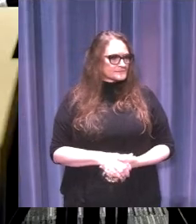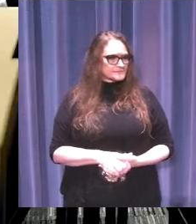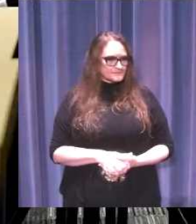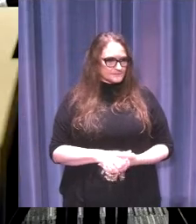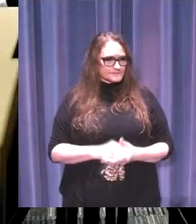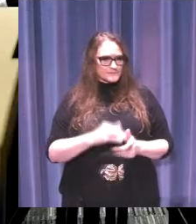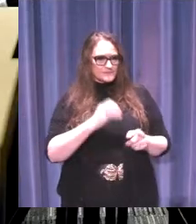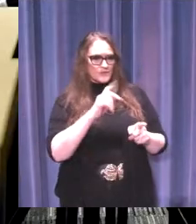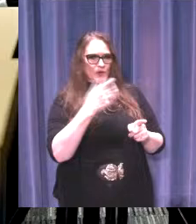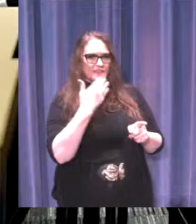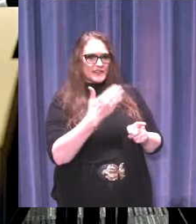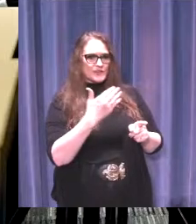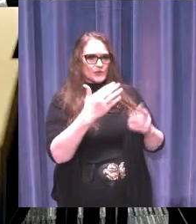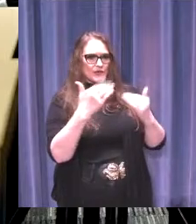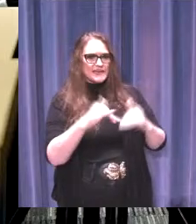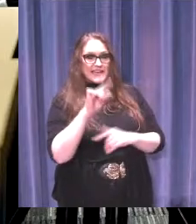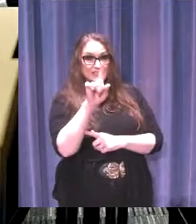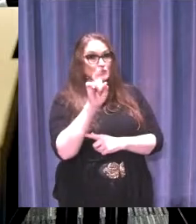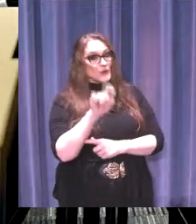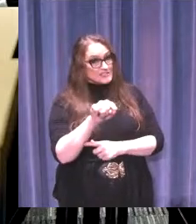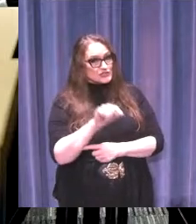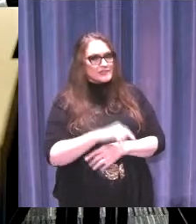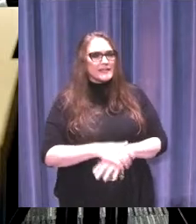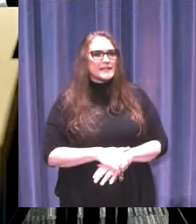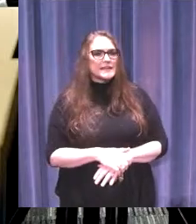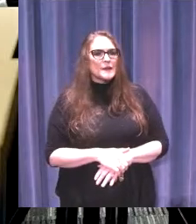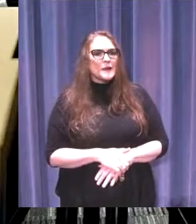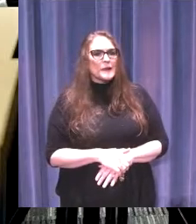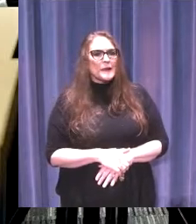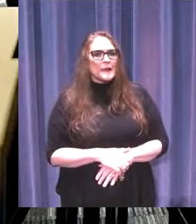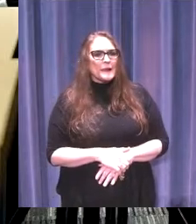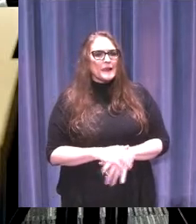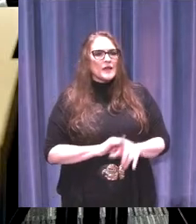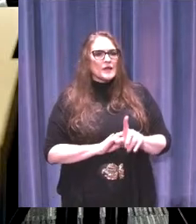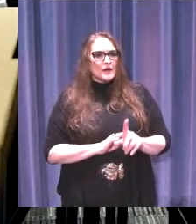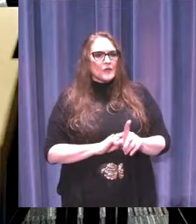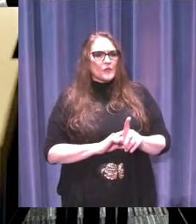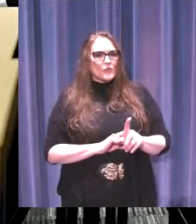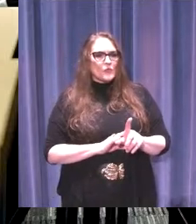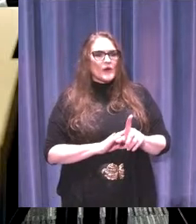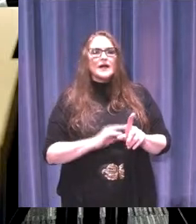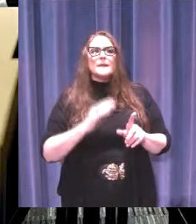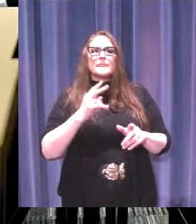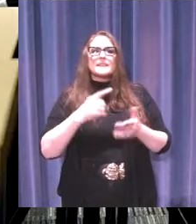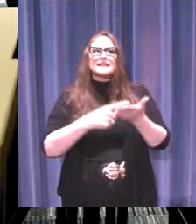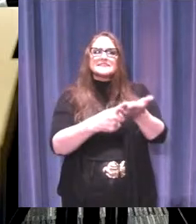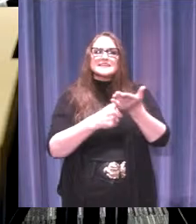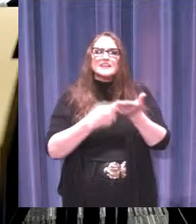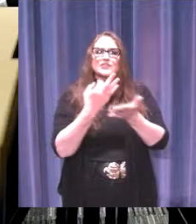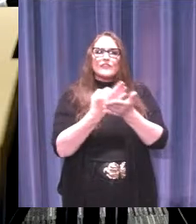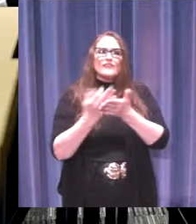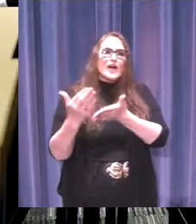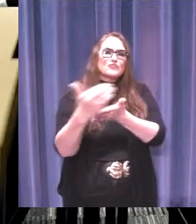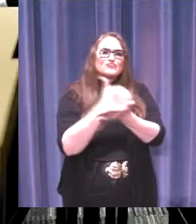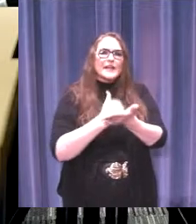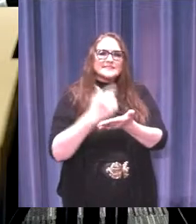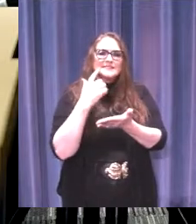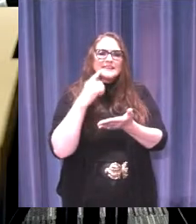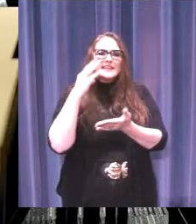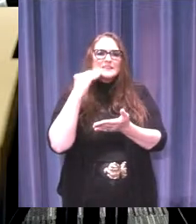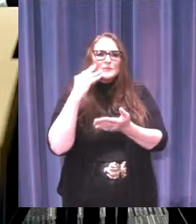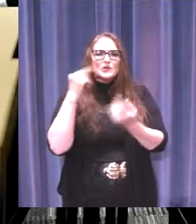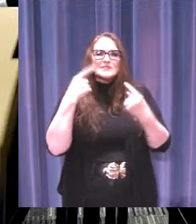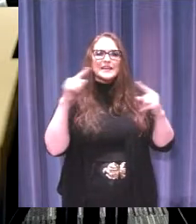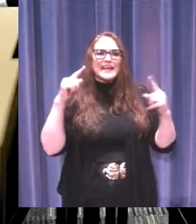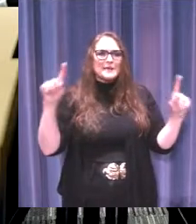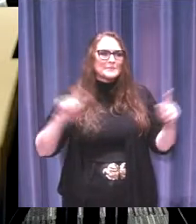Thank you. All right, next question is, let's discuss your fundraising experience and